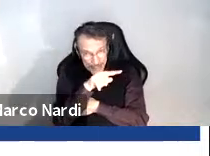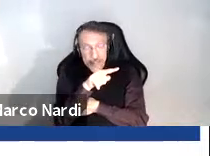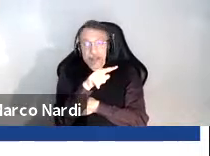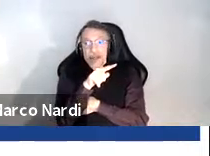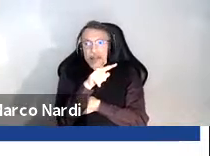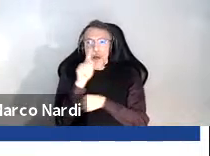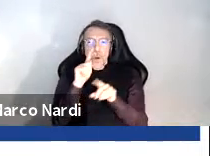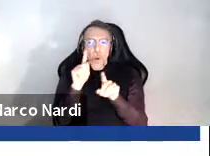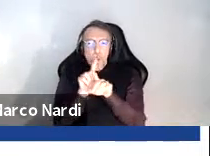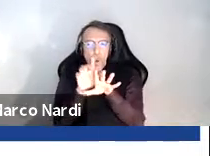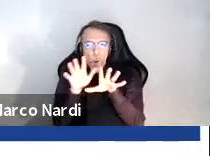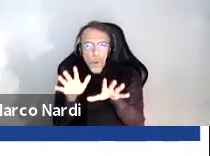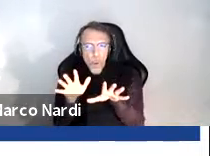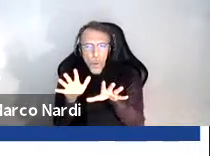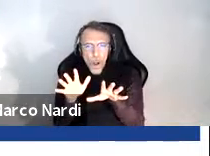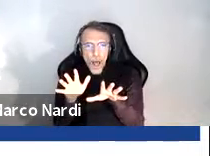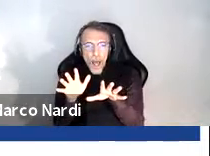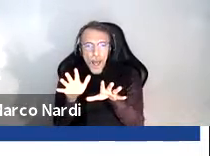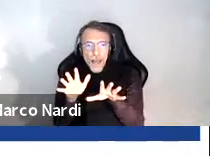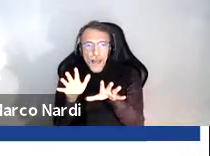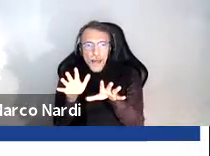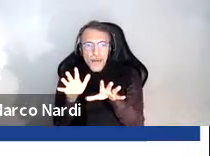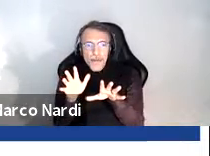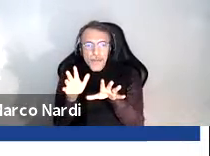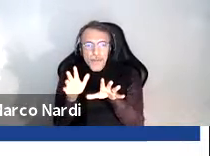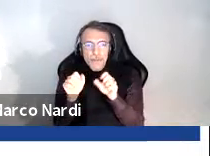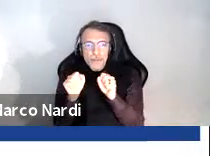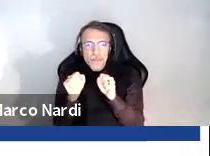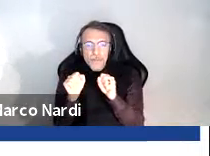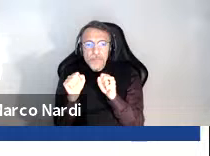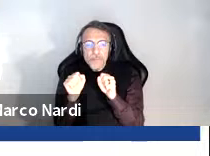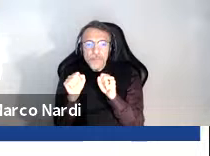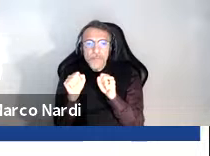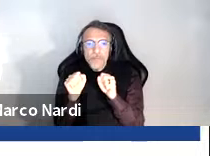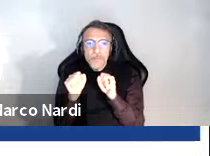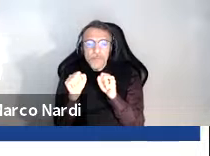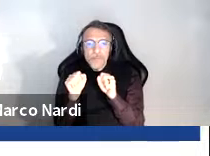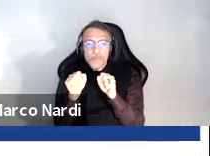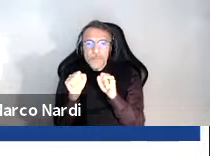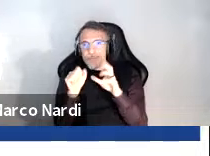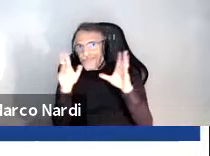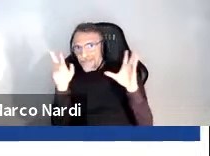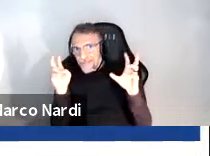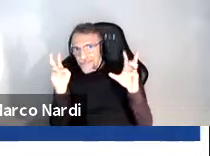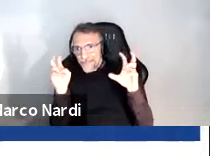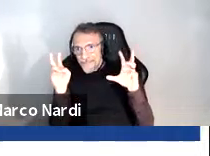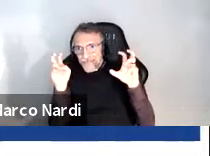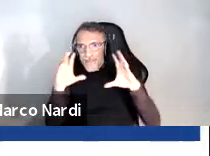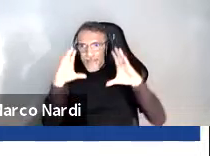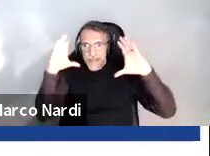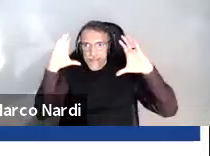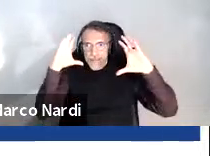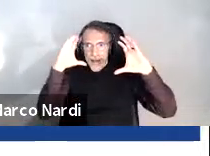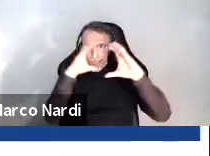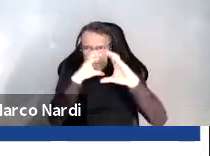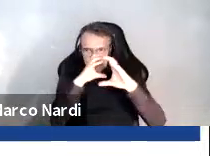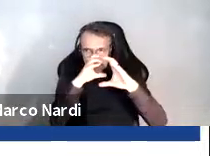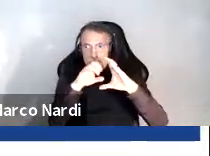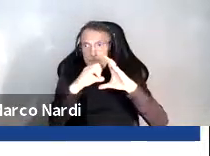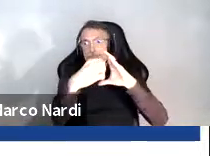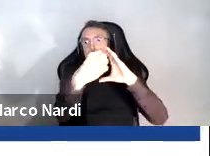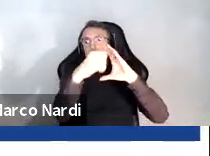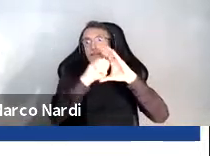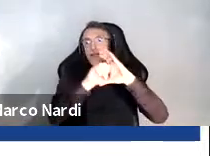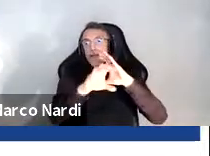what looks like light in the end of the tunnel for advanced economies,